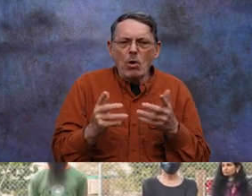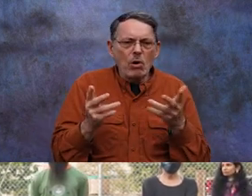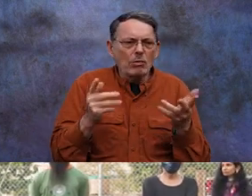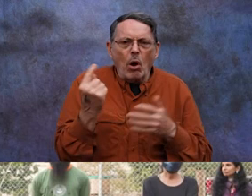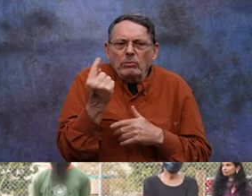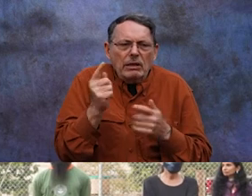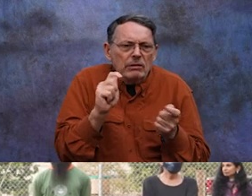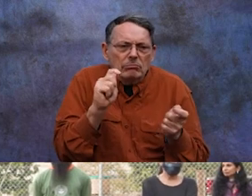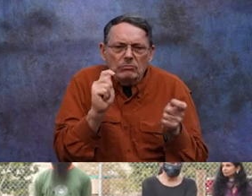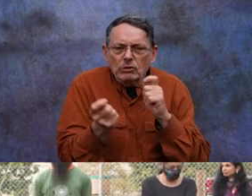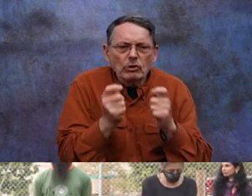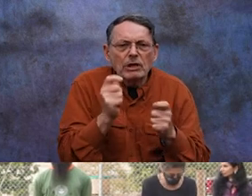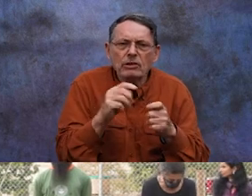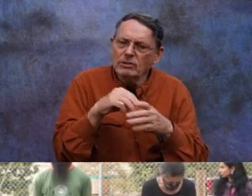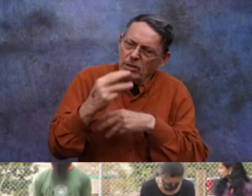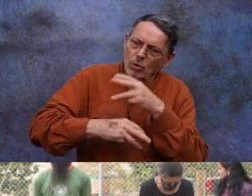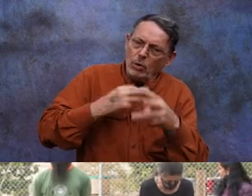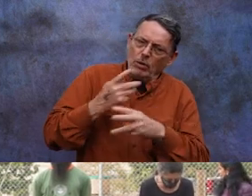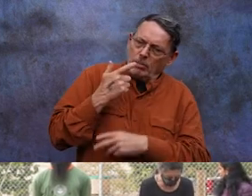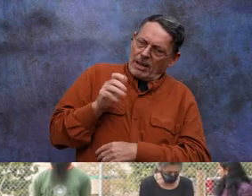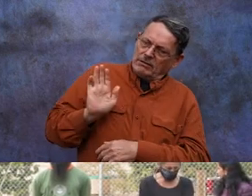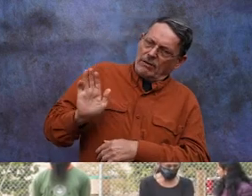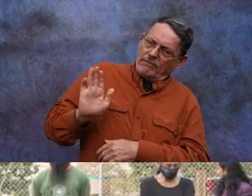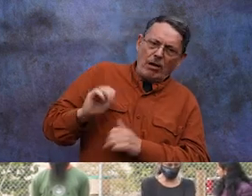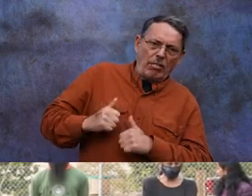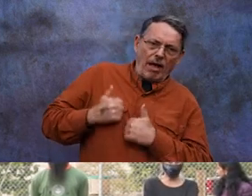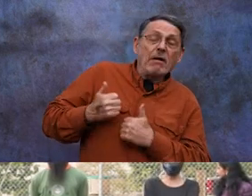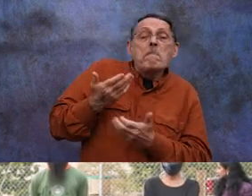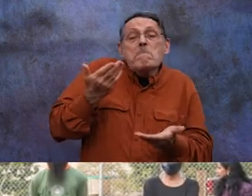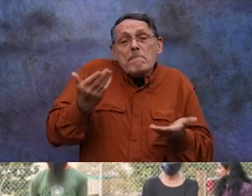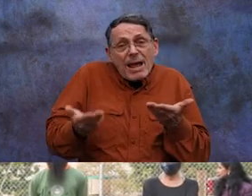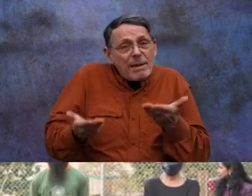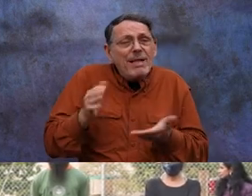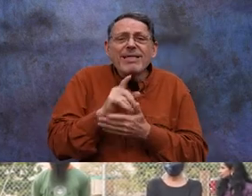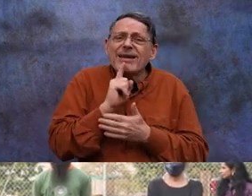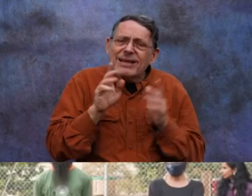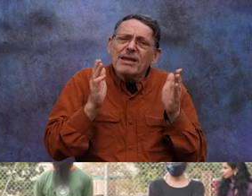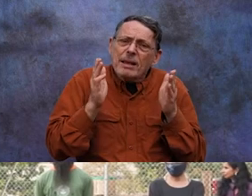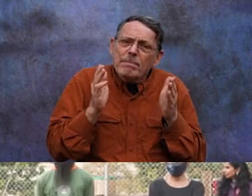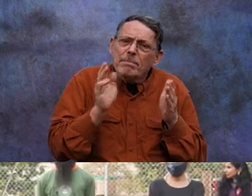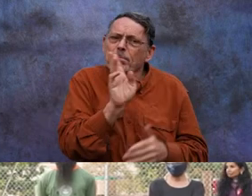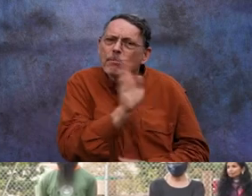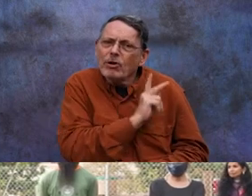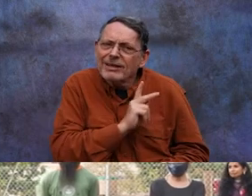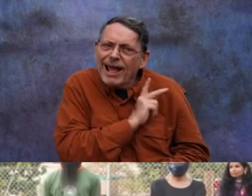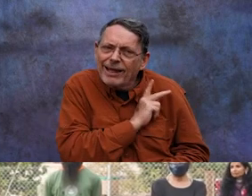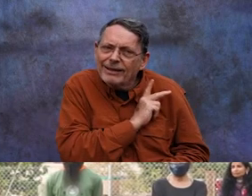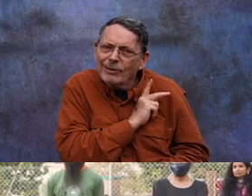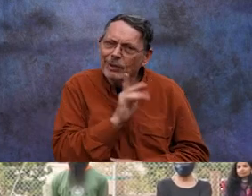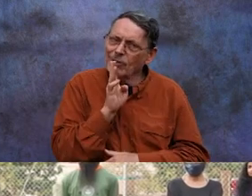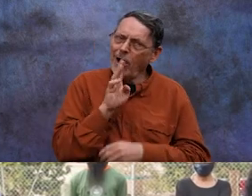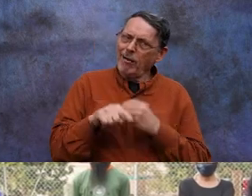into the world because of someone's life. Or maybe it is a personality that we can speak